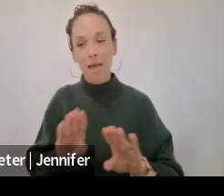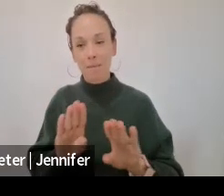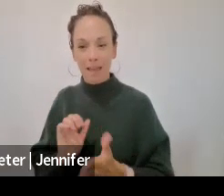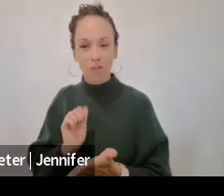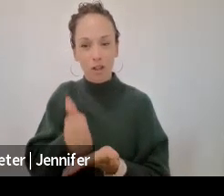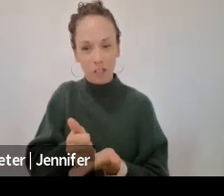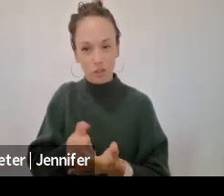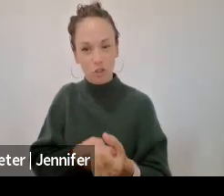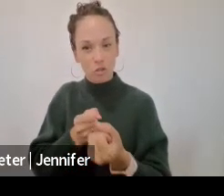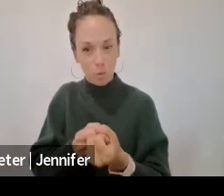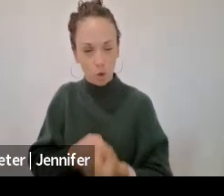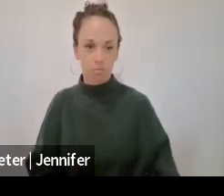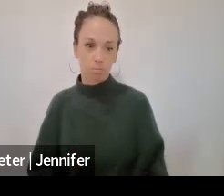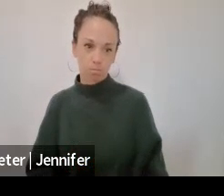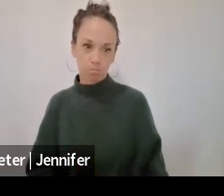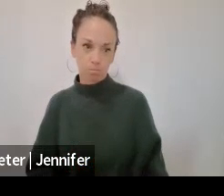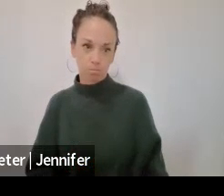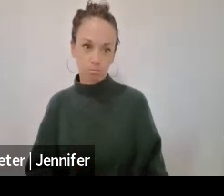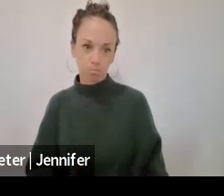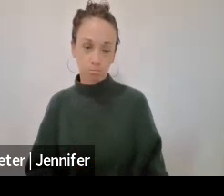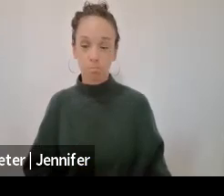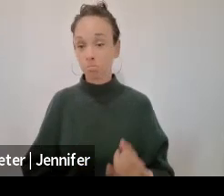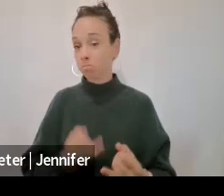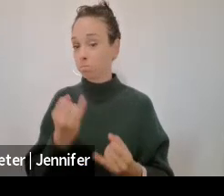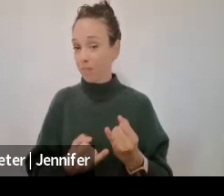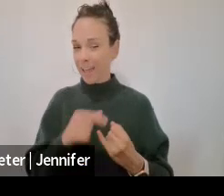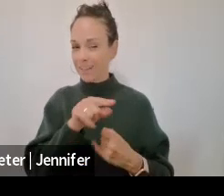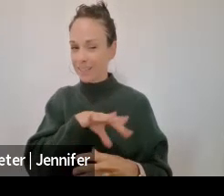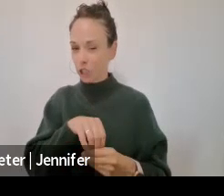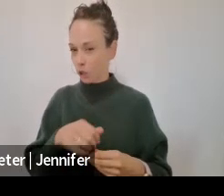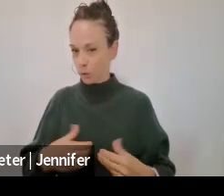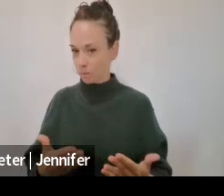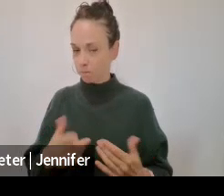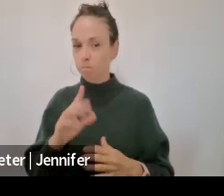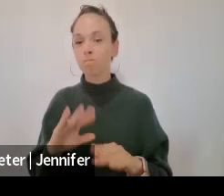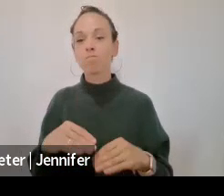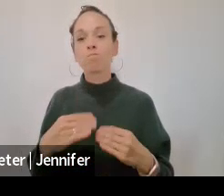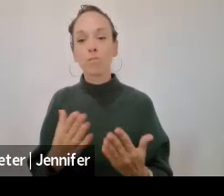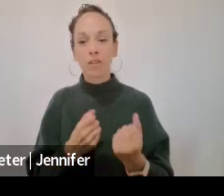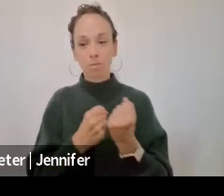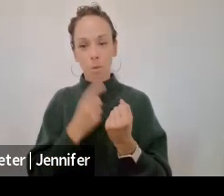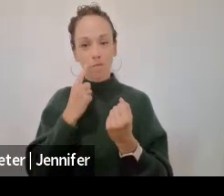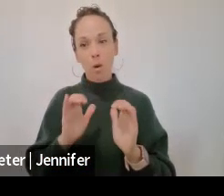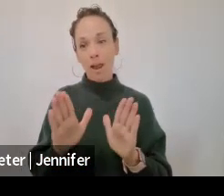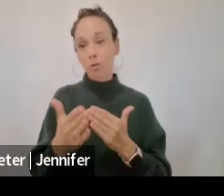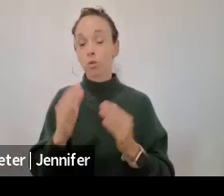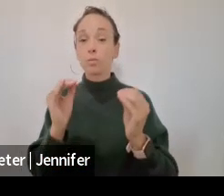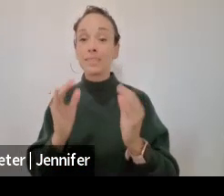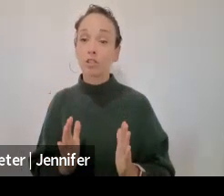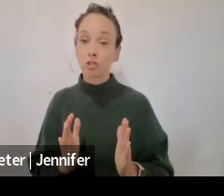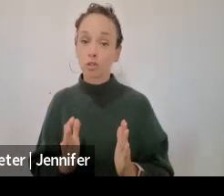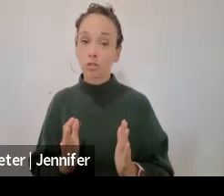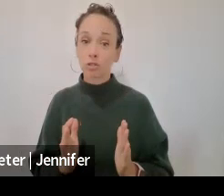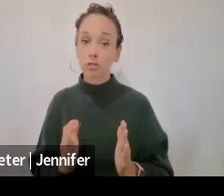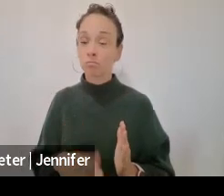and supports. And last but not least, it also includes providing support to classroom teachers, to